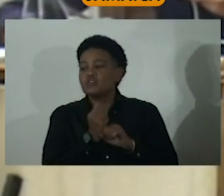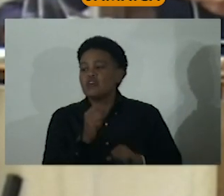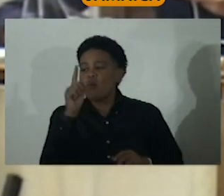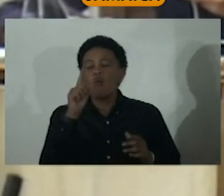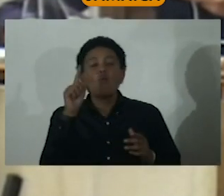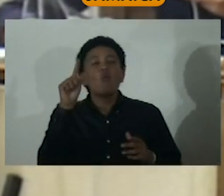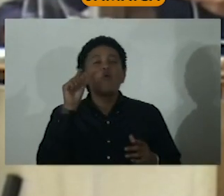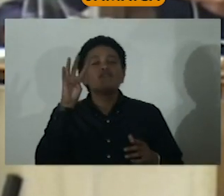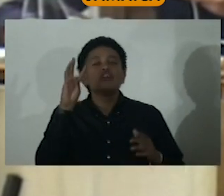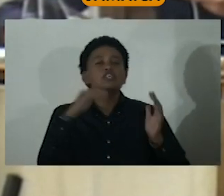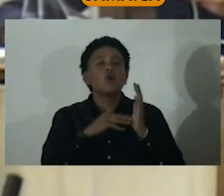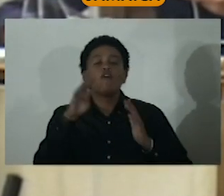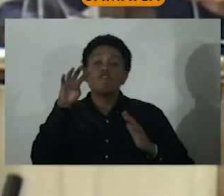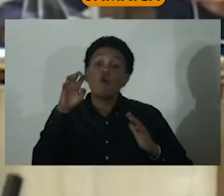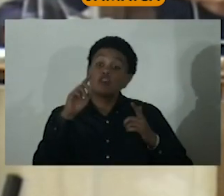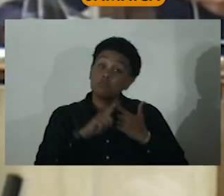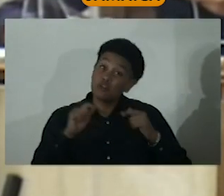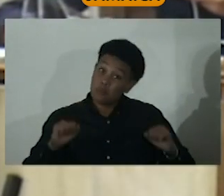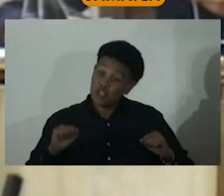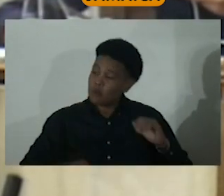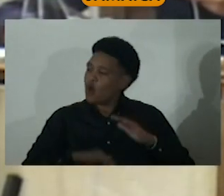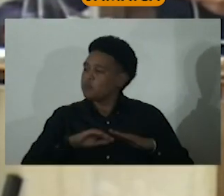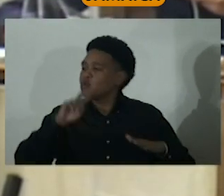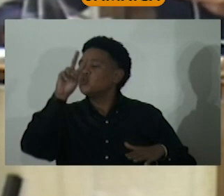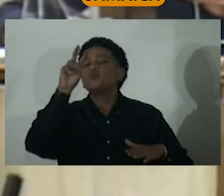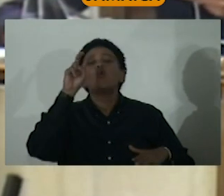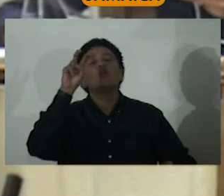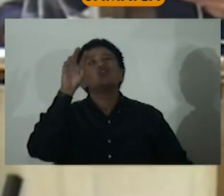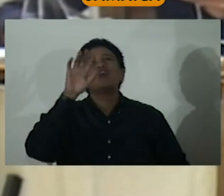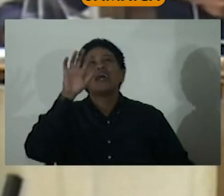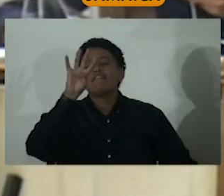146,400 and possibly up to